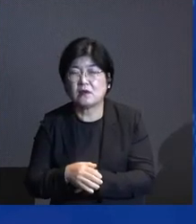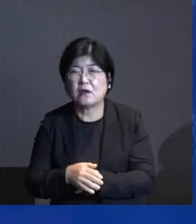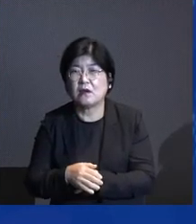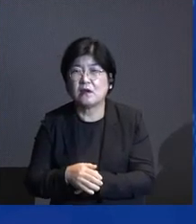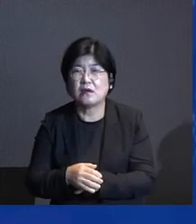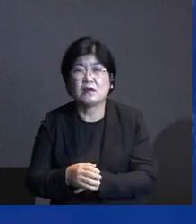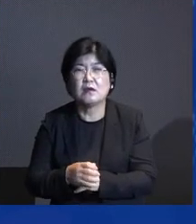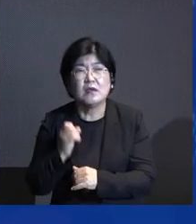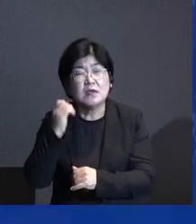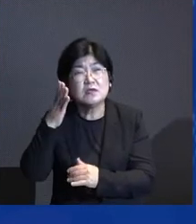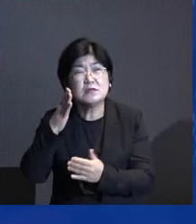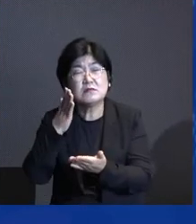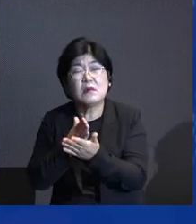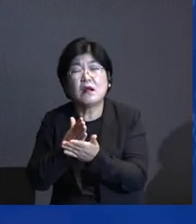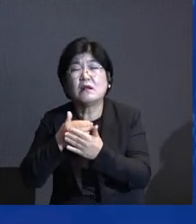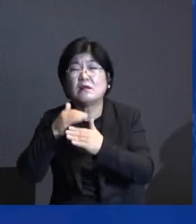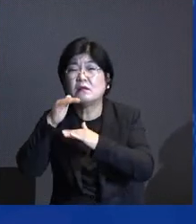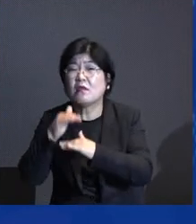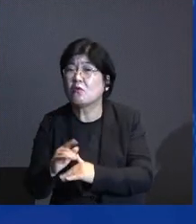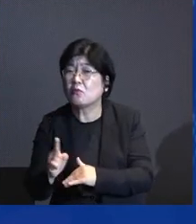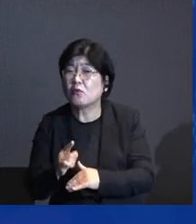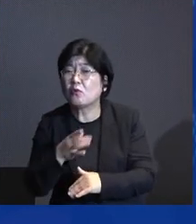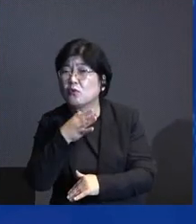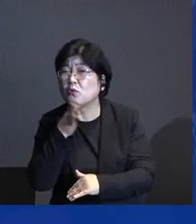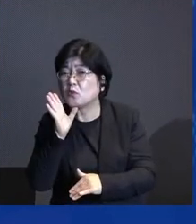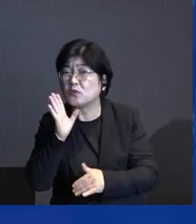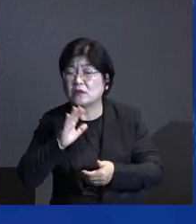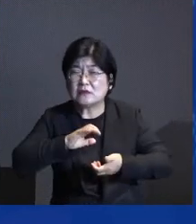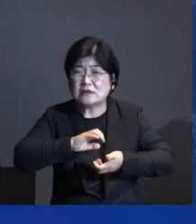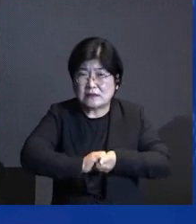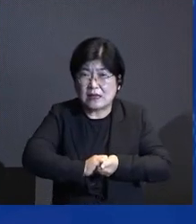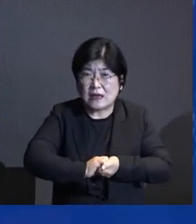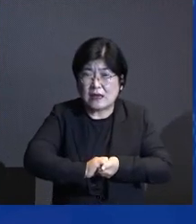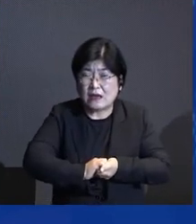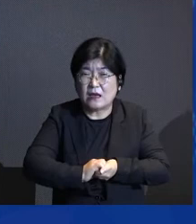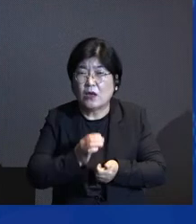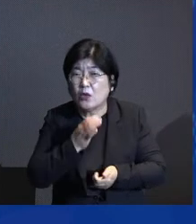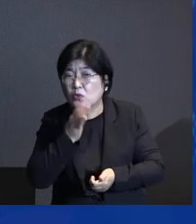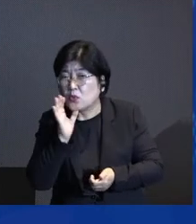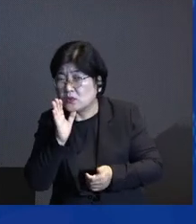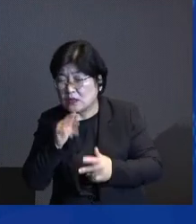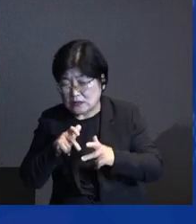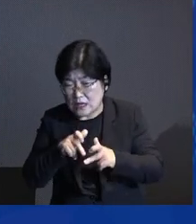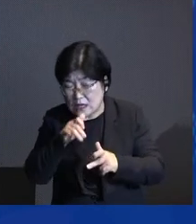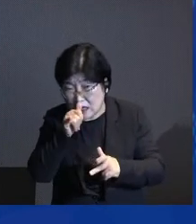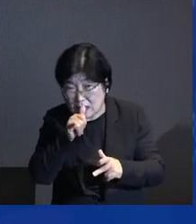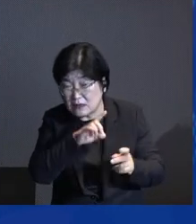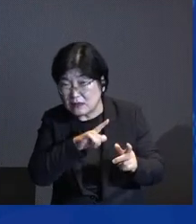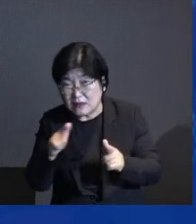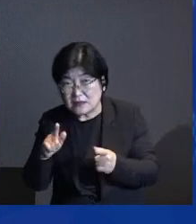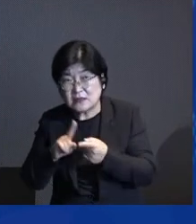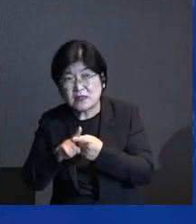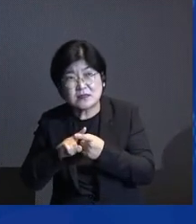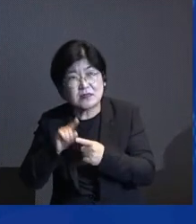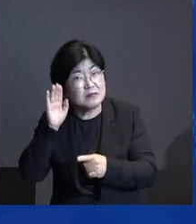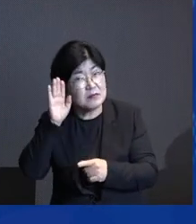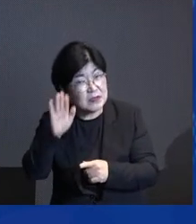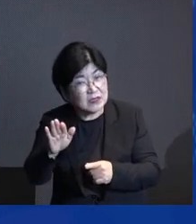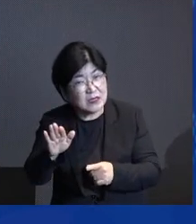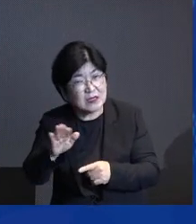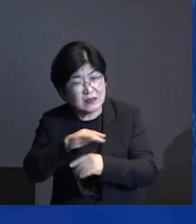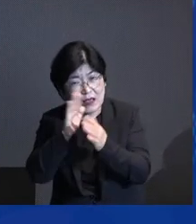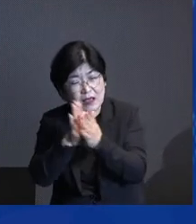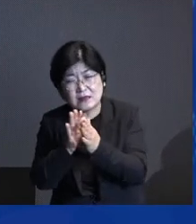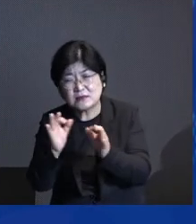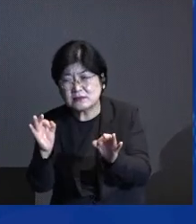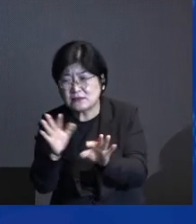and obstacle in living life of the older adult. Especially for those with the chronic disease